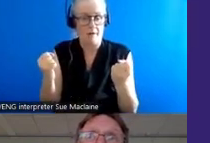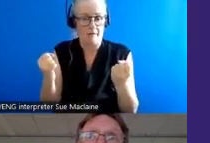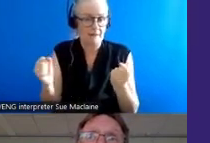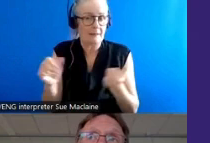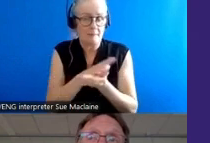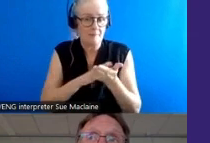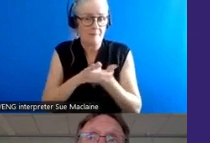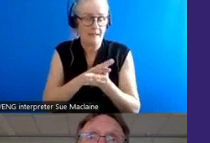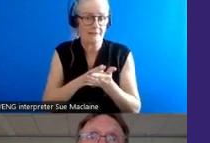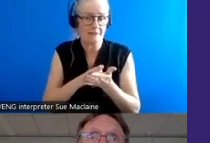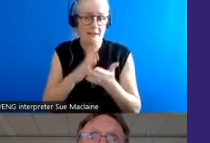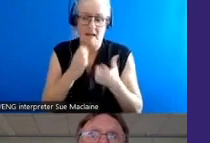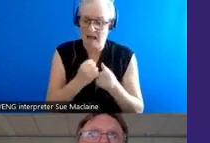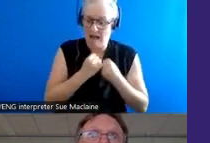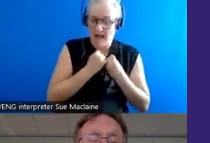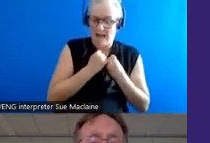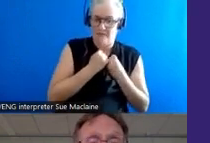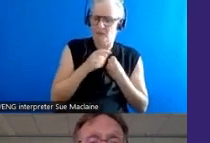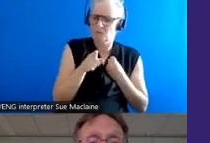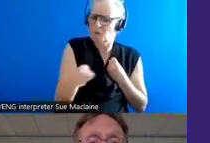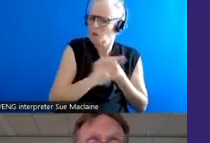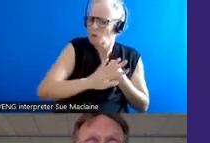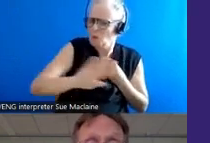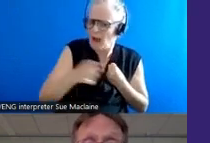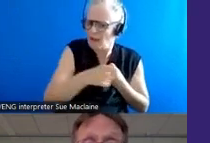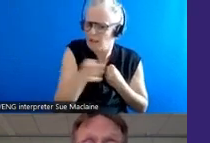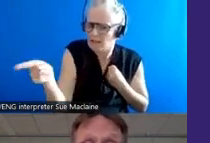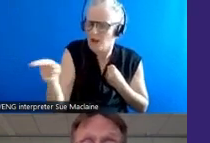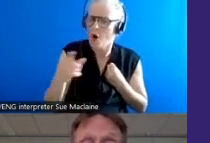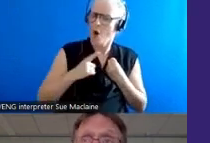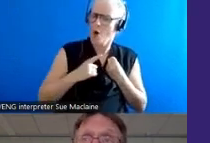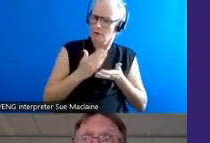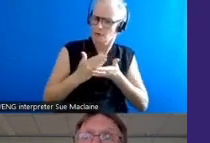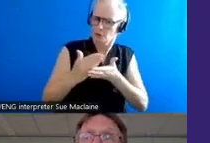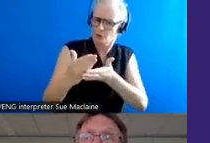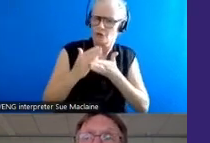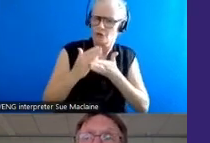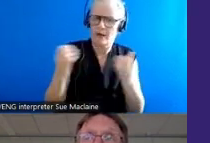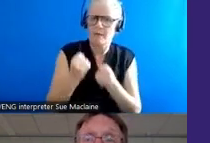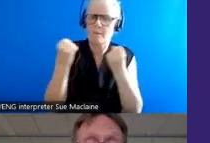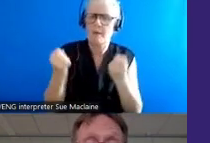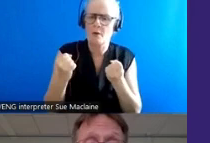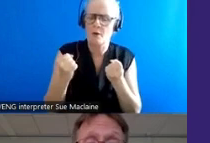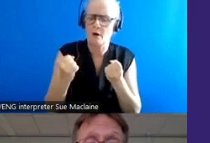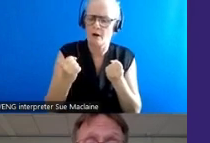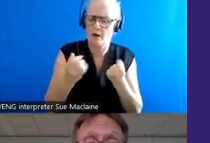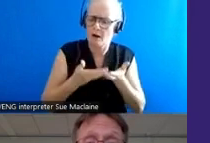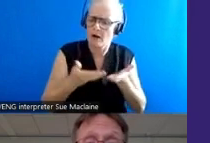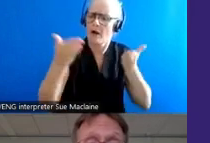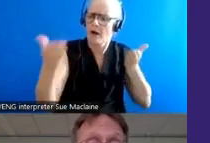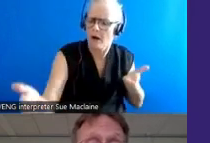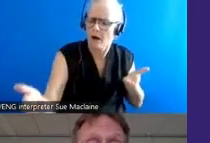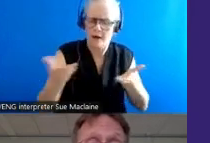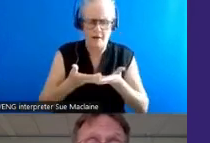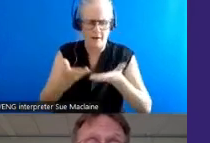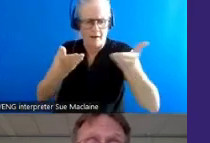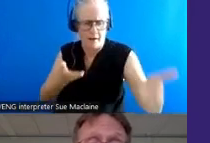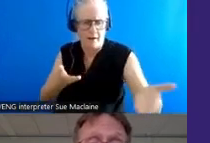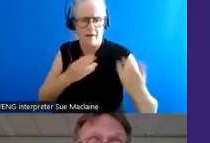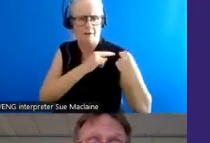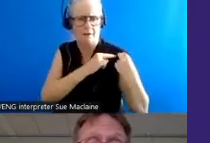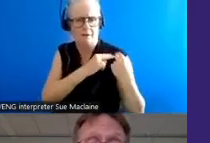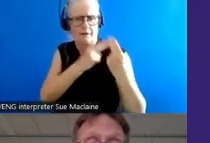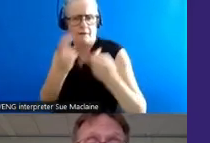in where devolution takes place, power moving from one level, the national level, to a geography below the level of the nation